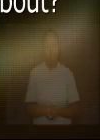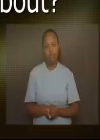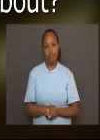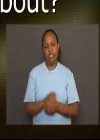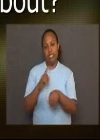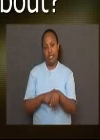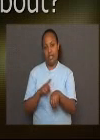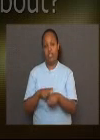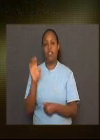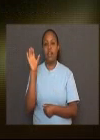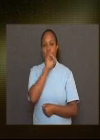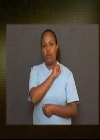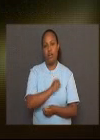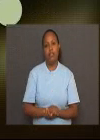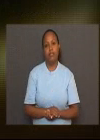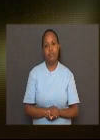Time's up.